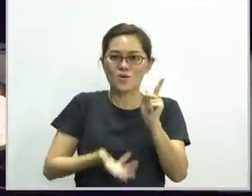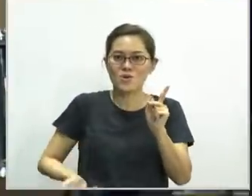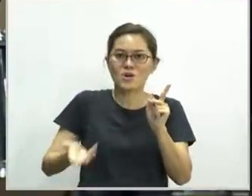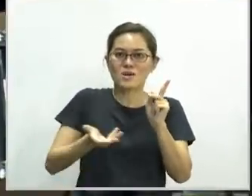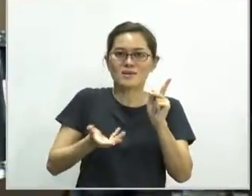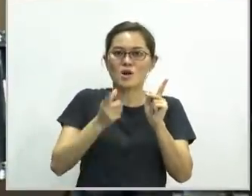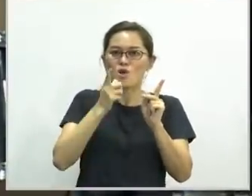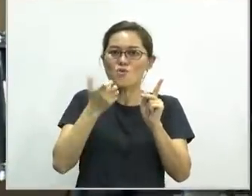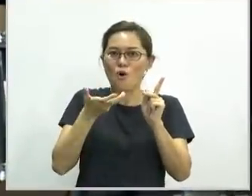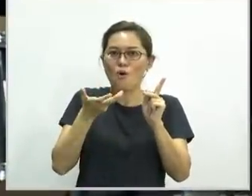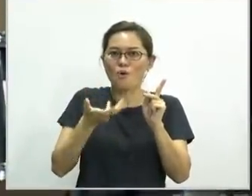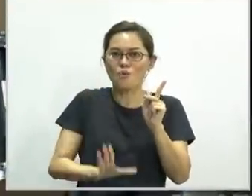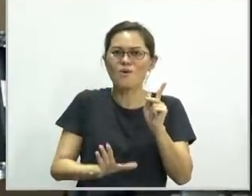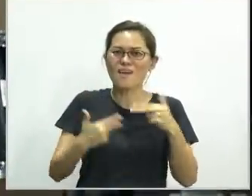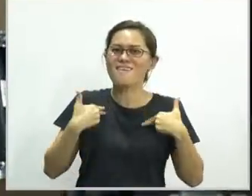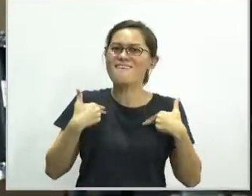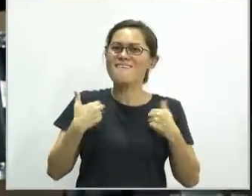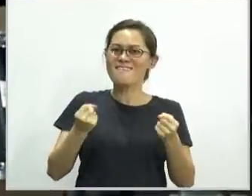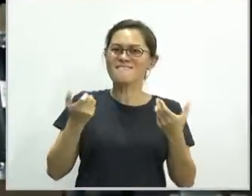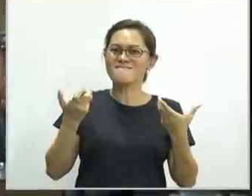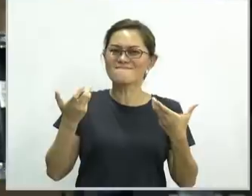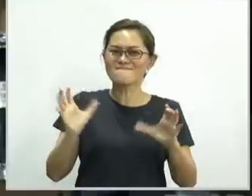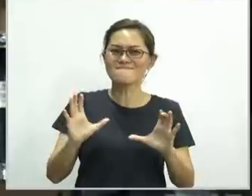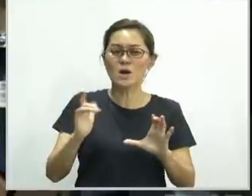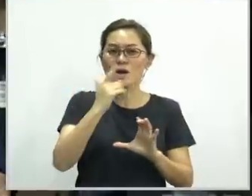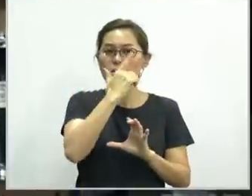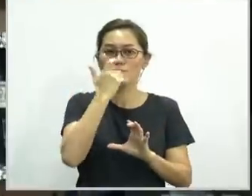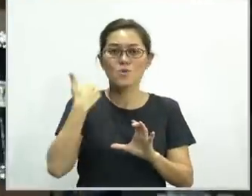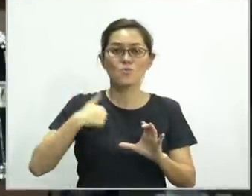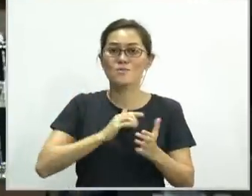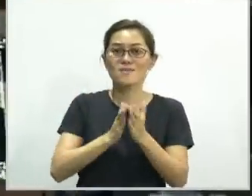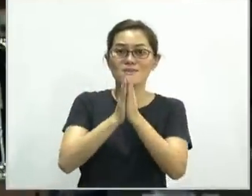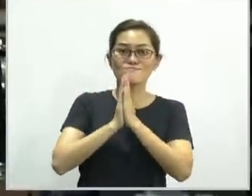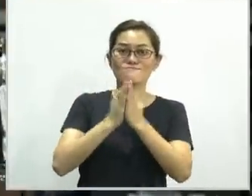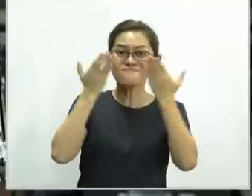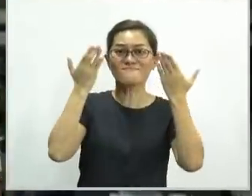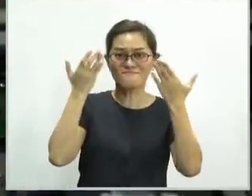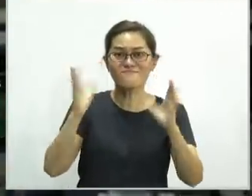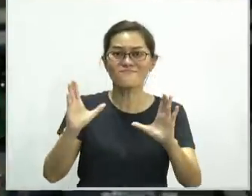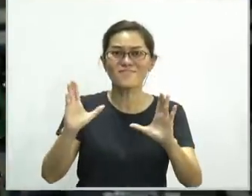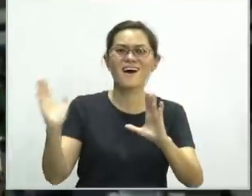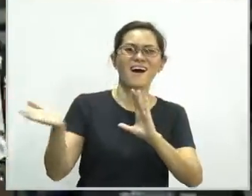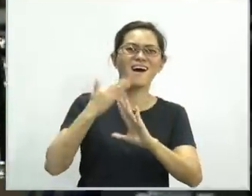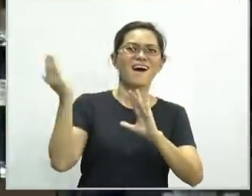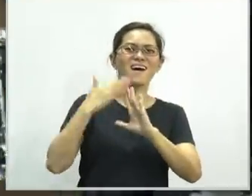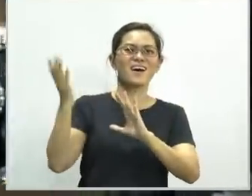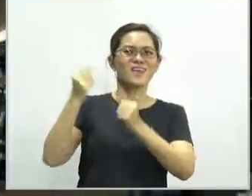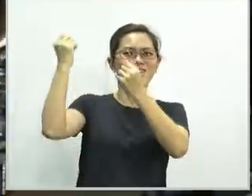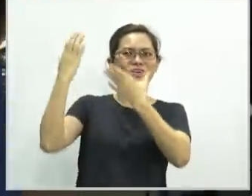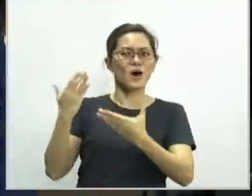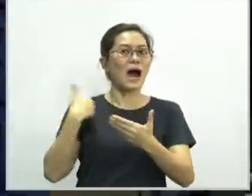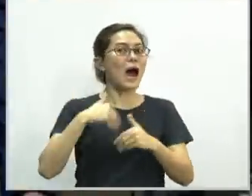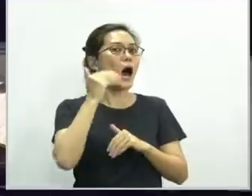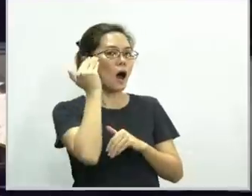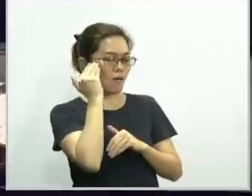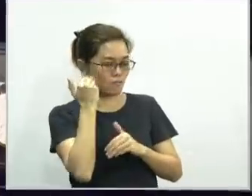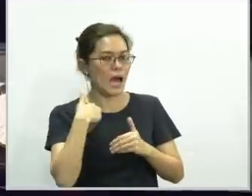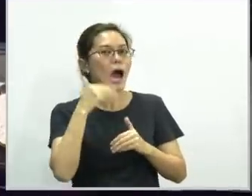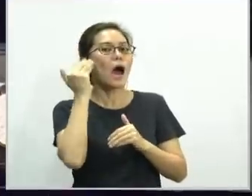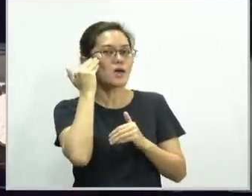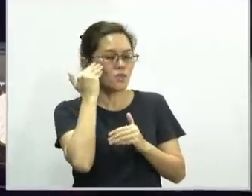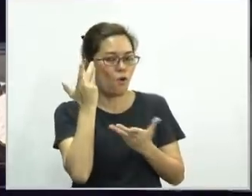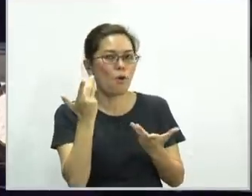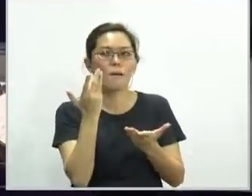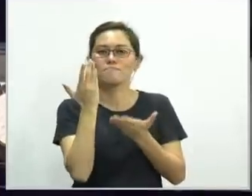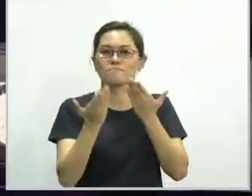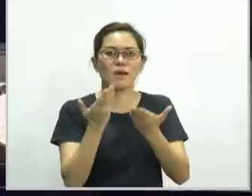have already been healed because we have prayed to God. Hallelujah. I know it may not be yes. something that